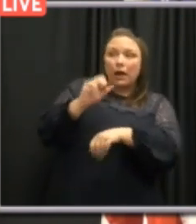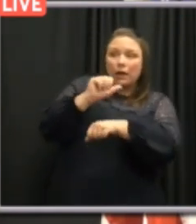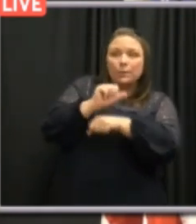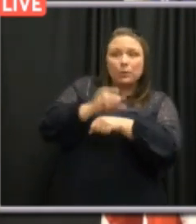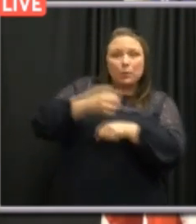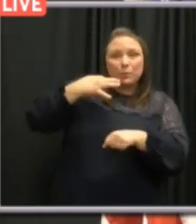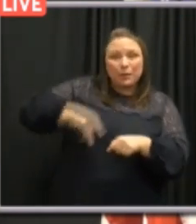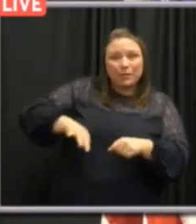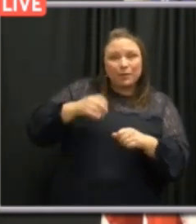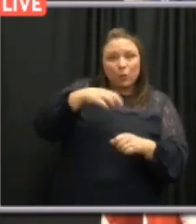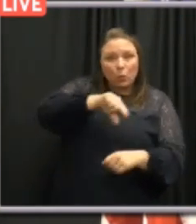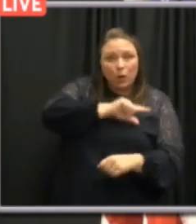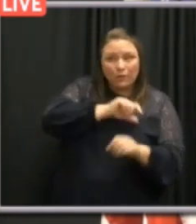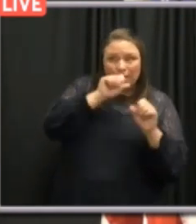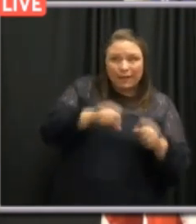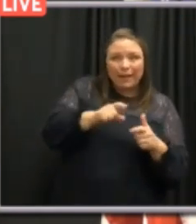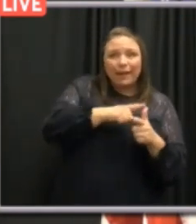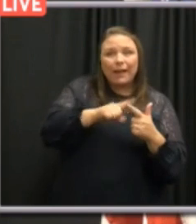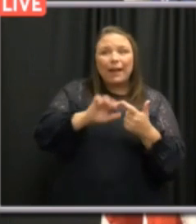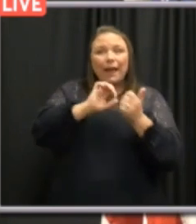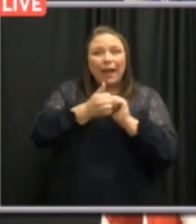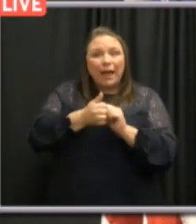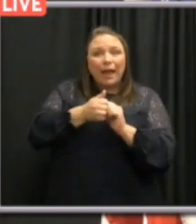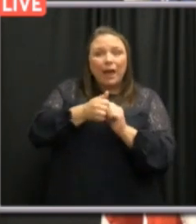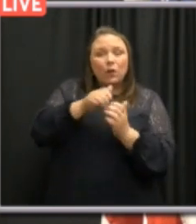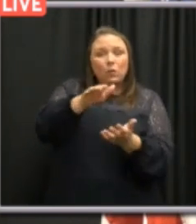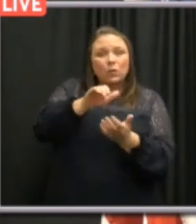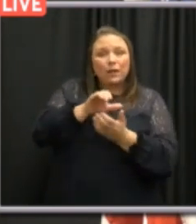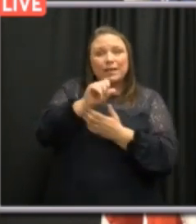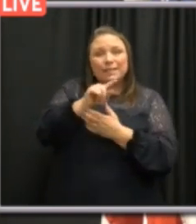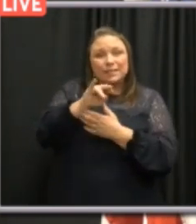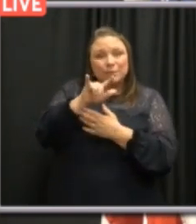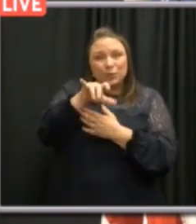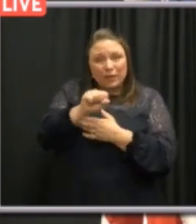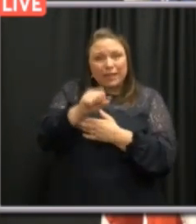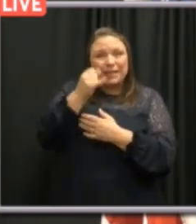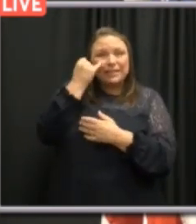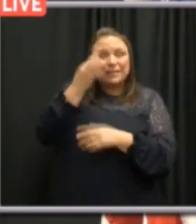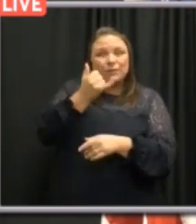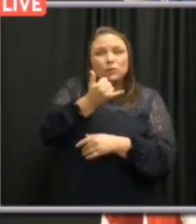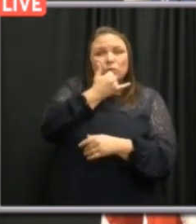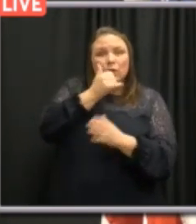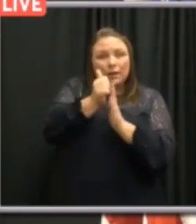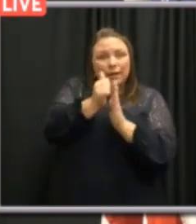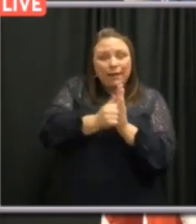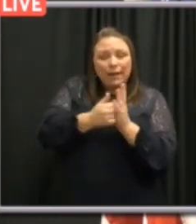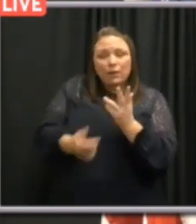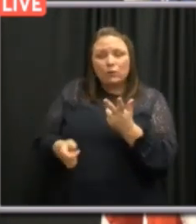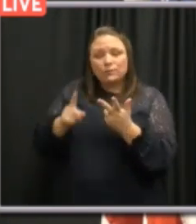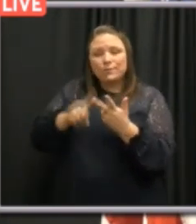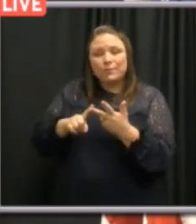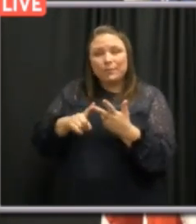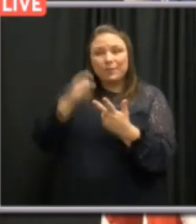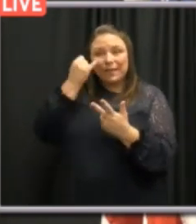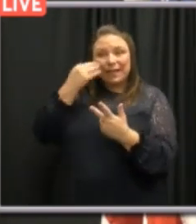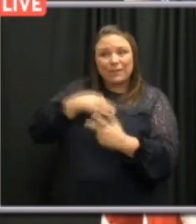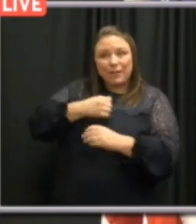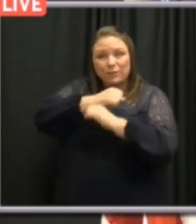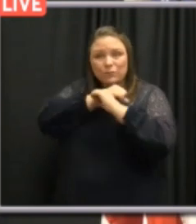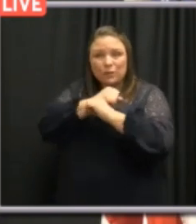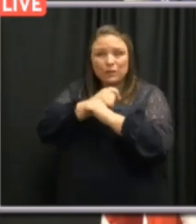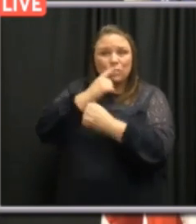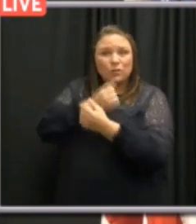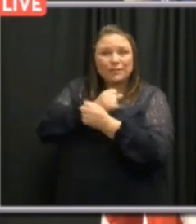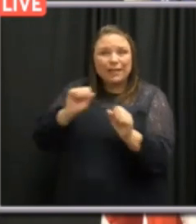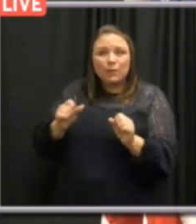for? How can I get my stimulus check if it was deposited into the wrong account? If I get an order of protection for